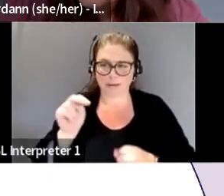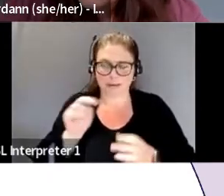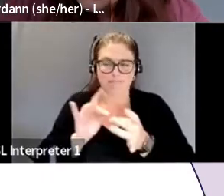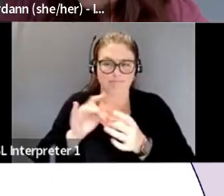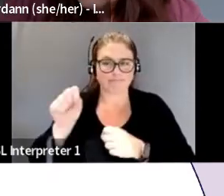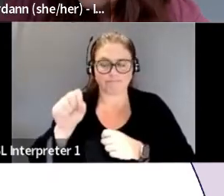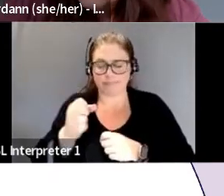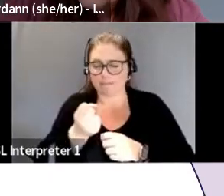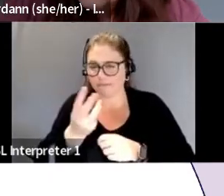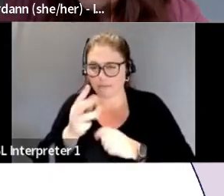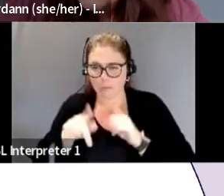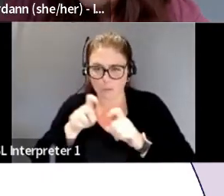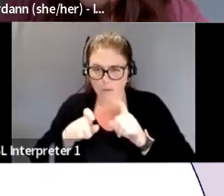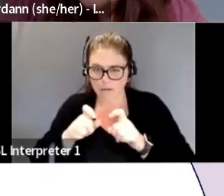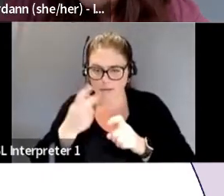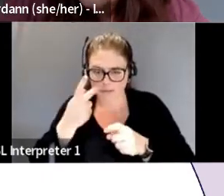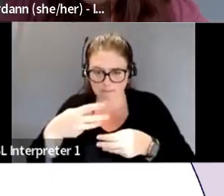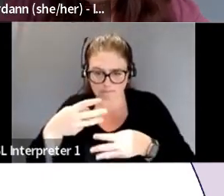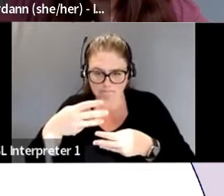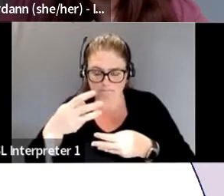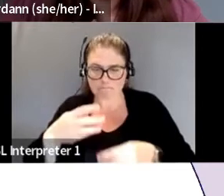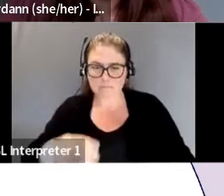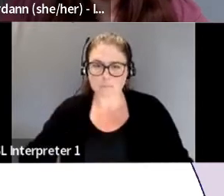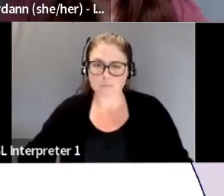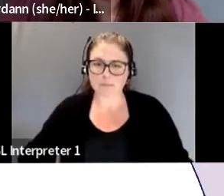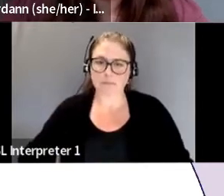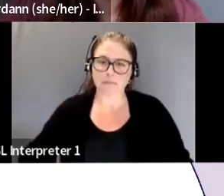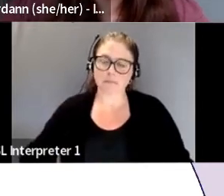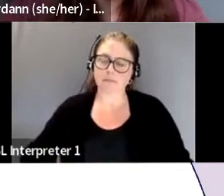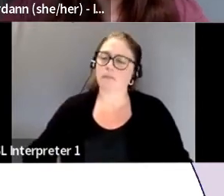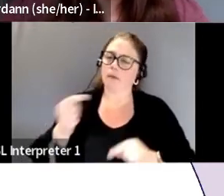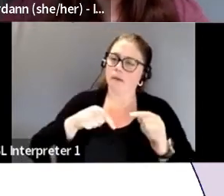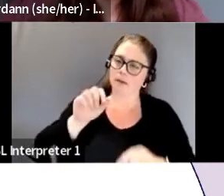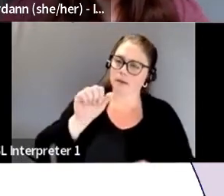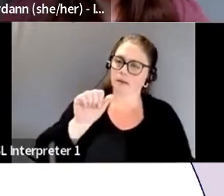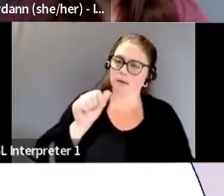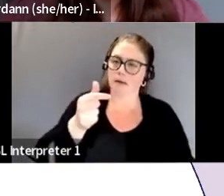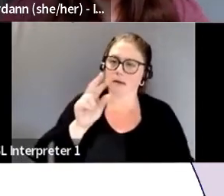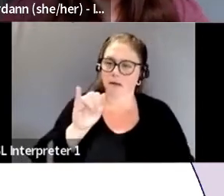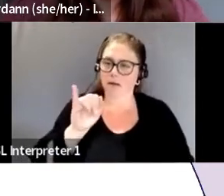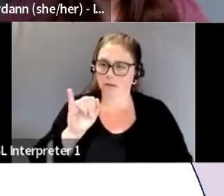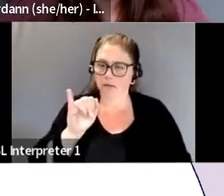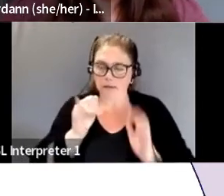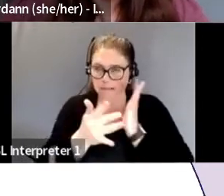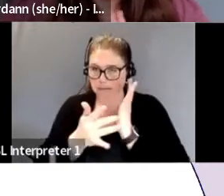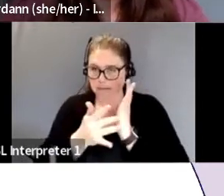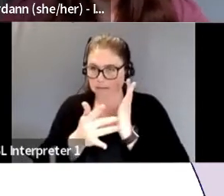going to go back to about the AgriTech grant.